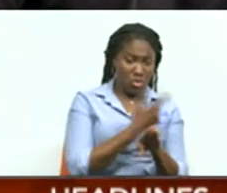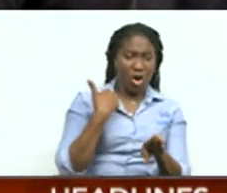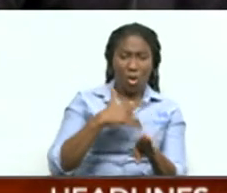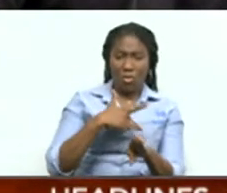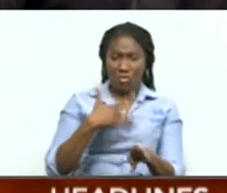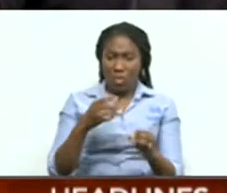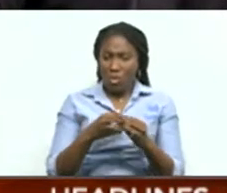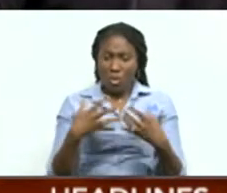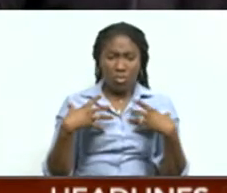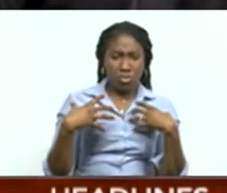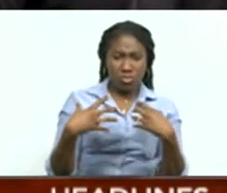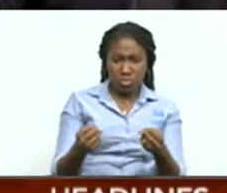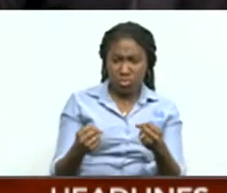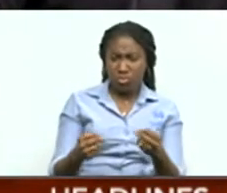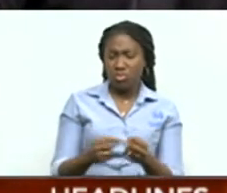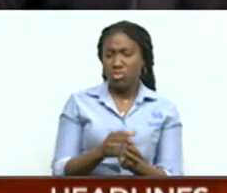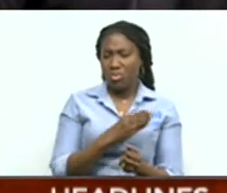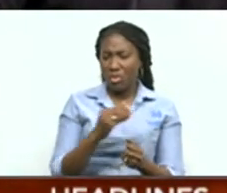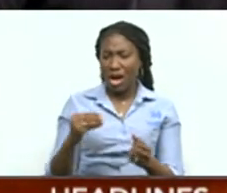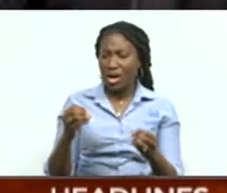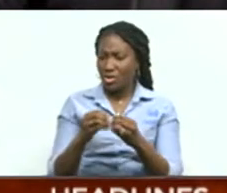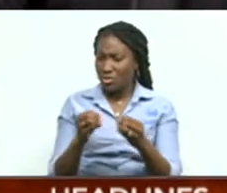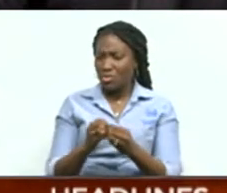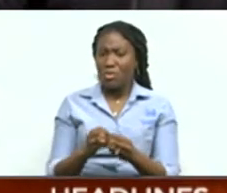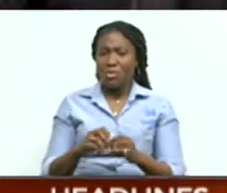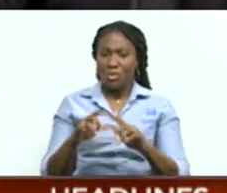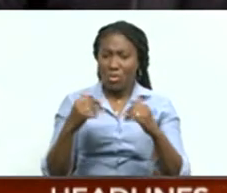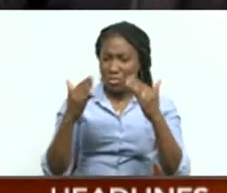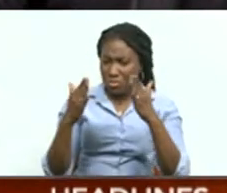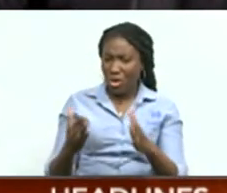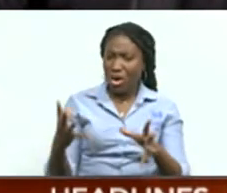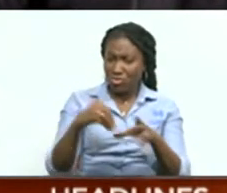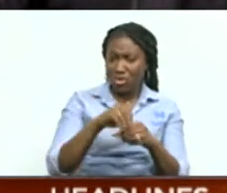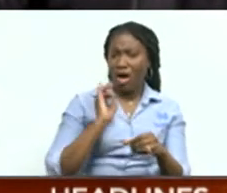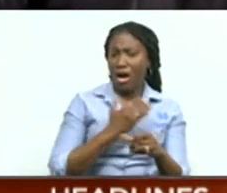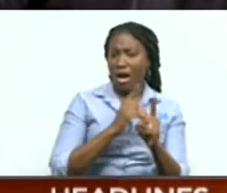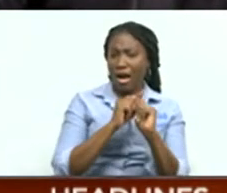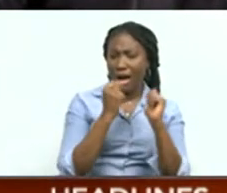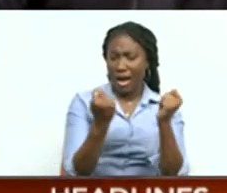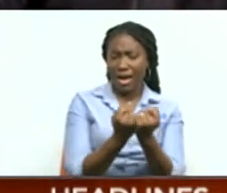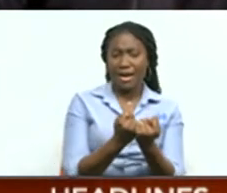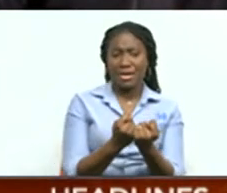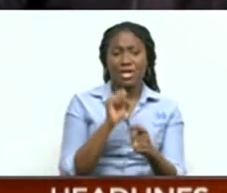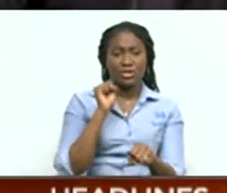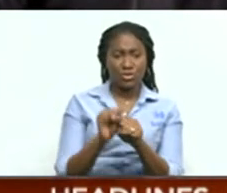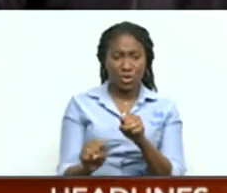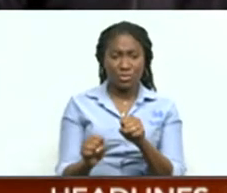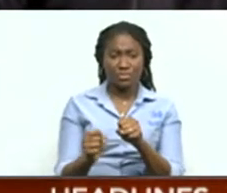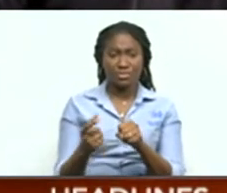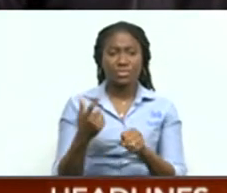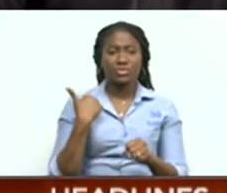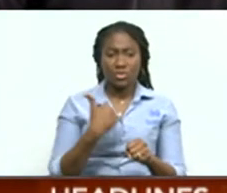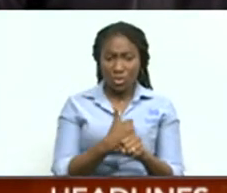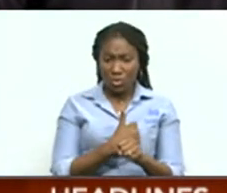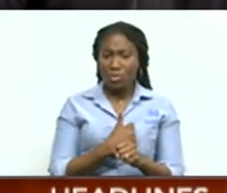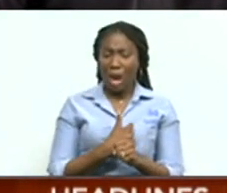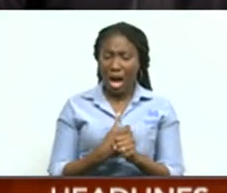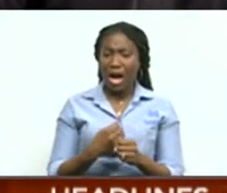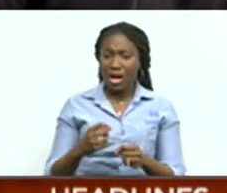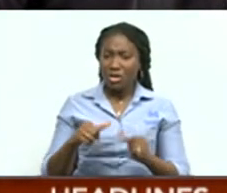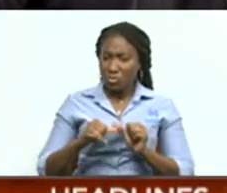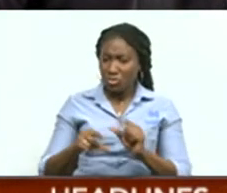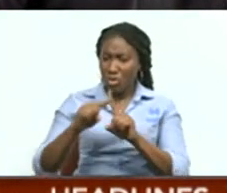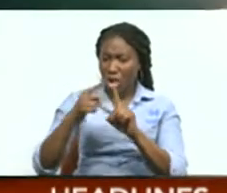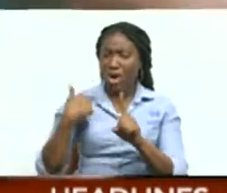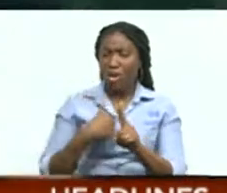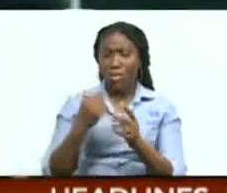in the guys. We got a lot more guys playing on the outside since that match. So we're in good spirits and looking forward